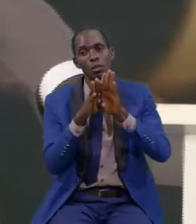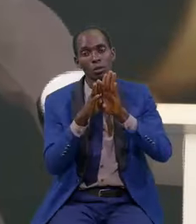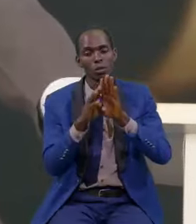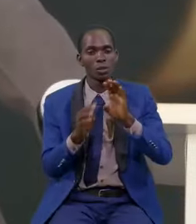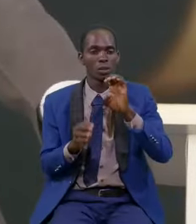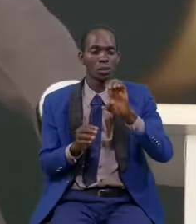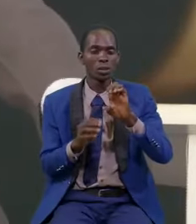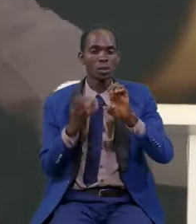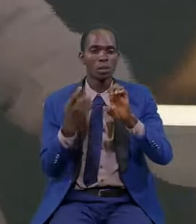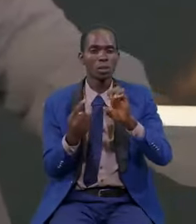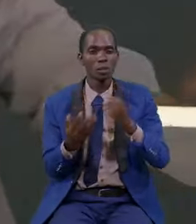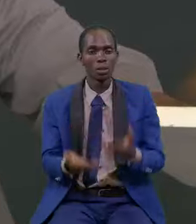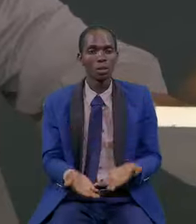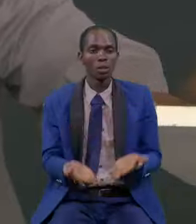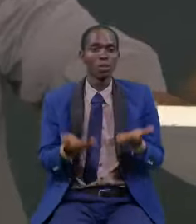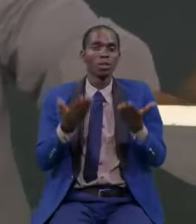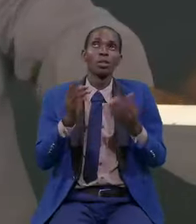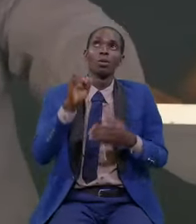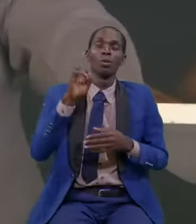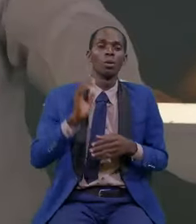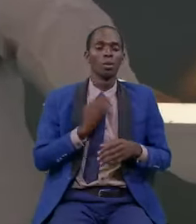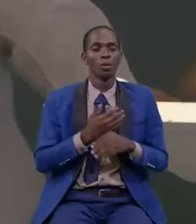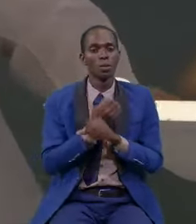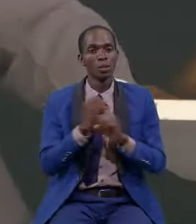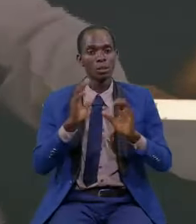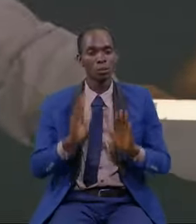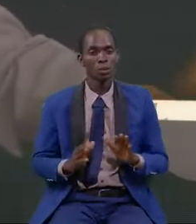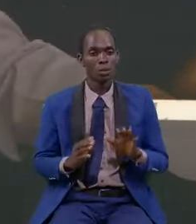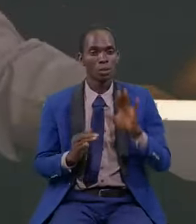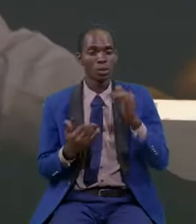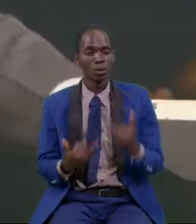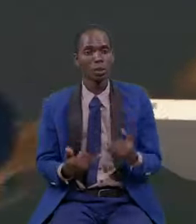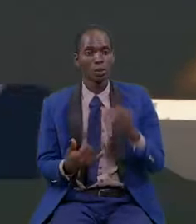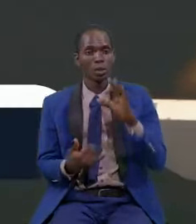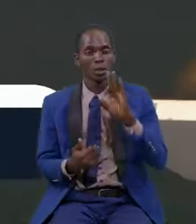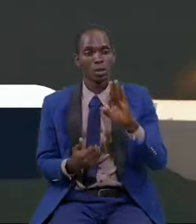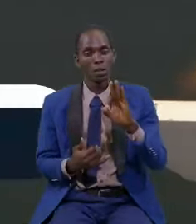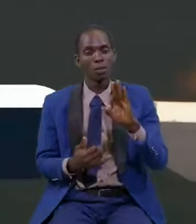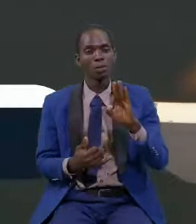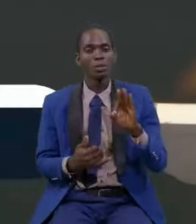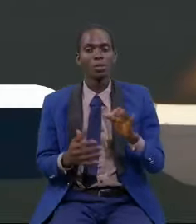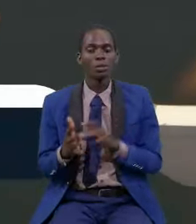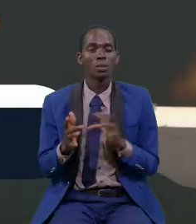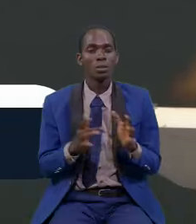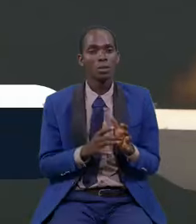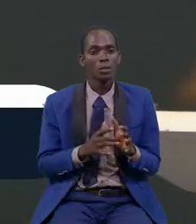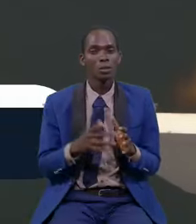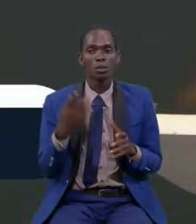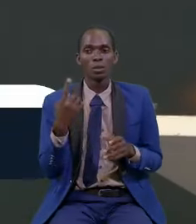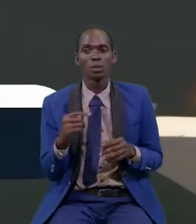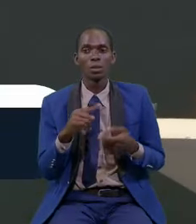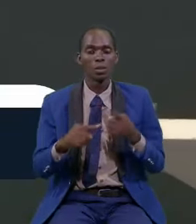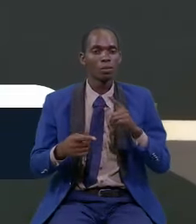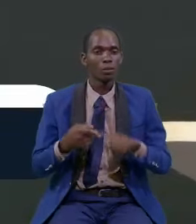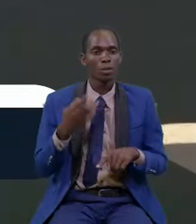one, our Savior. We're not looking at F, Jesus, the friend of the